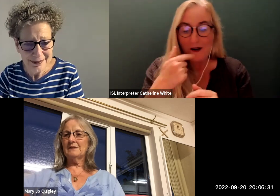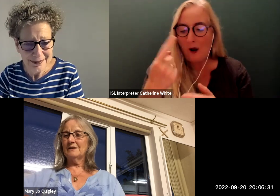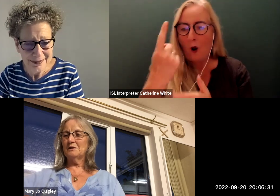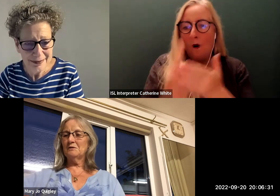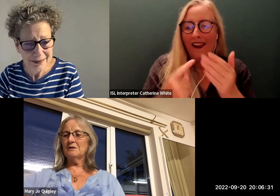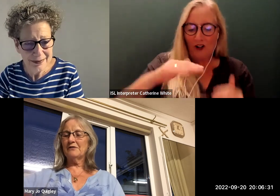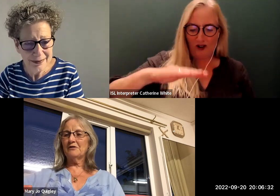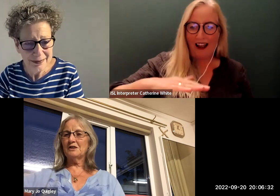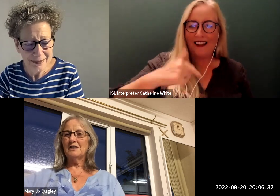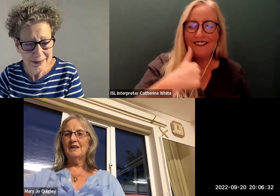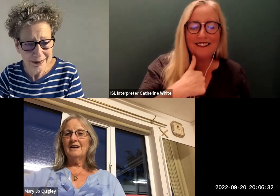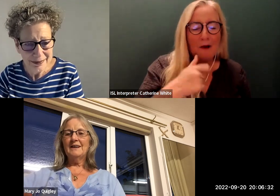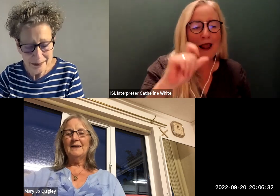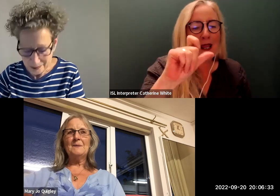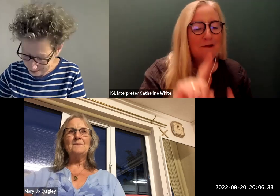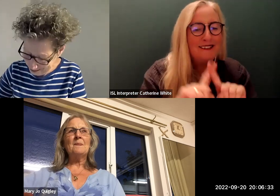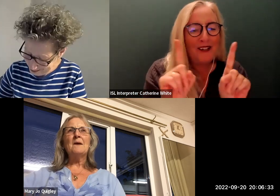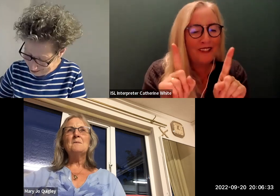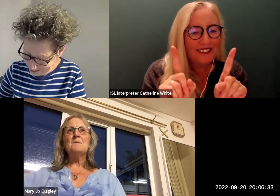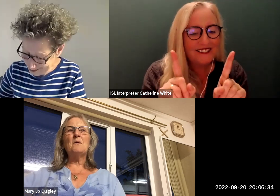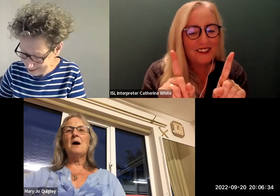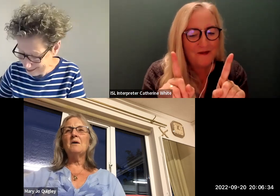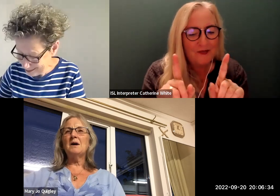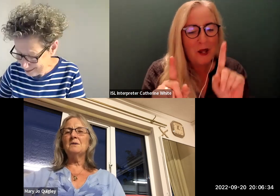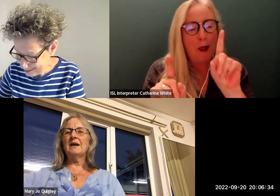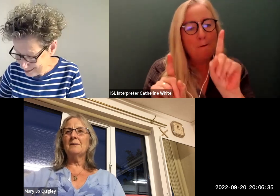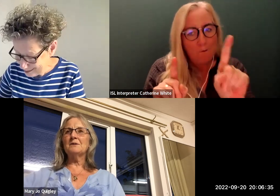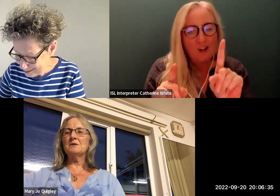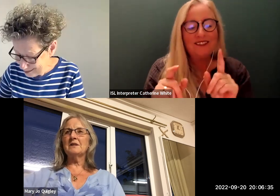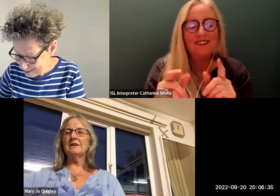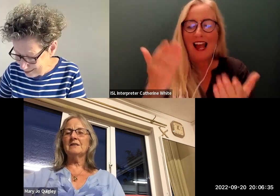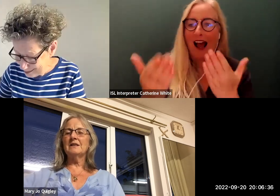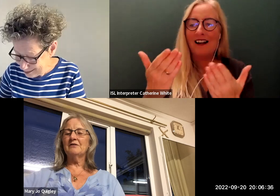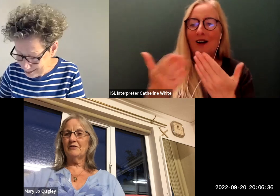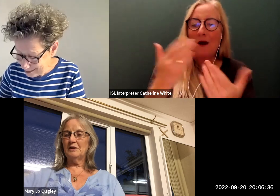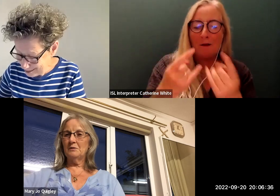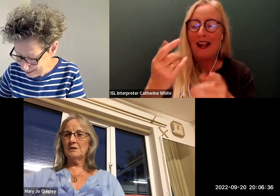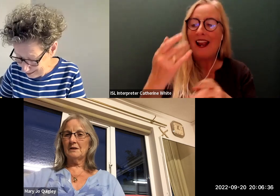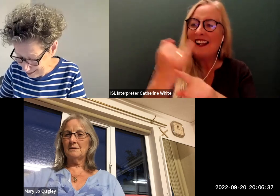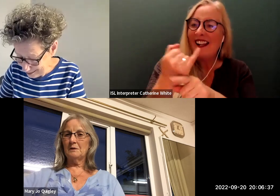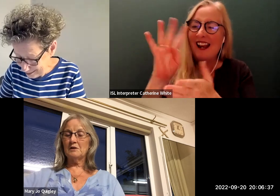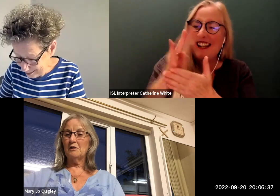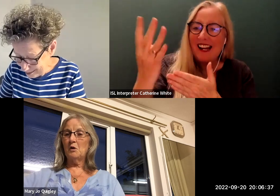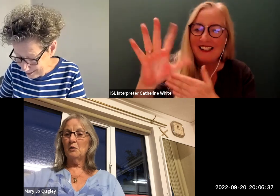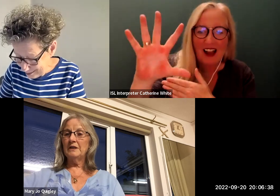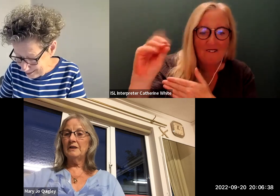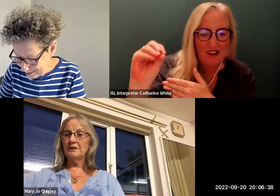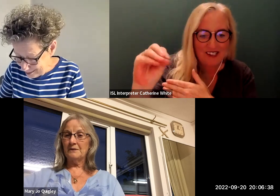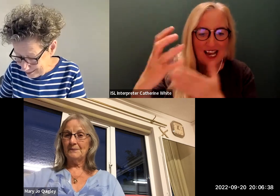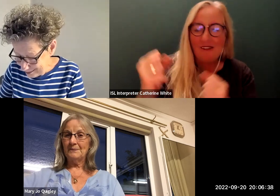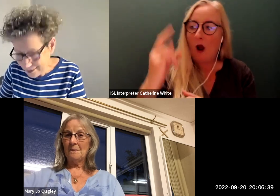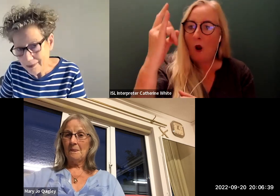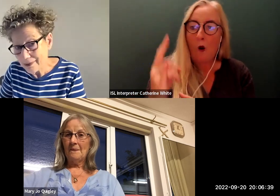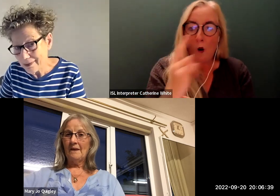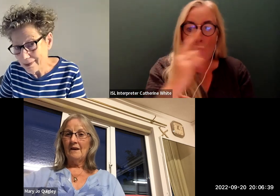little bit, different. But how it happened was in 1950, it was what's called the Holy Year.